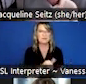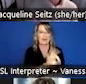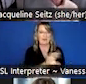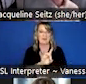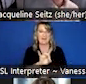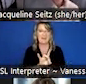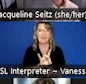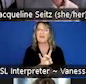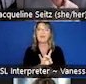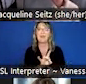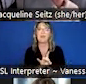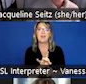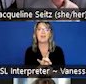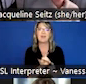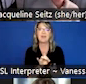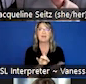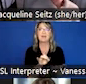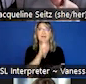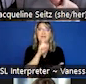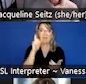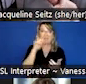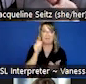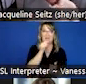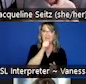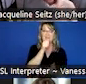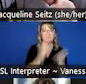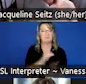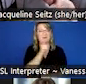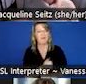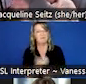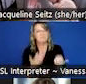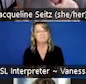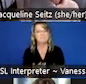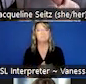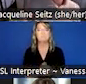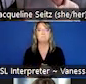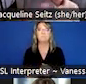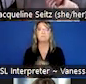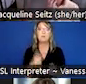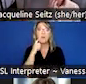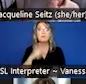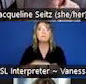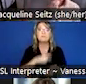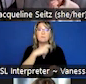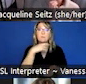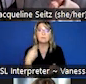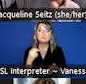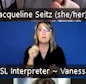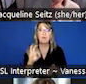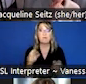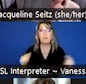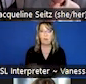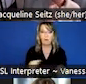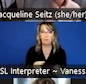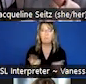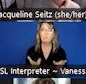may not be as confidential as they're expecting it to be? And then once you've identified the risk of harm, it's useful to